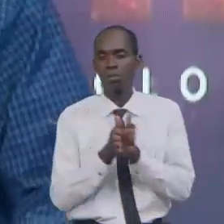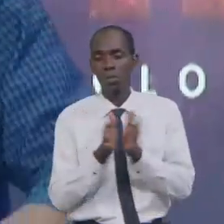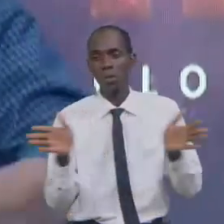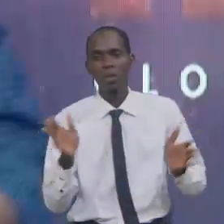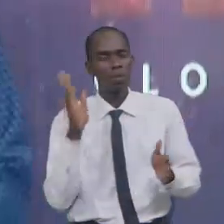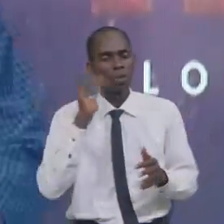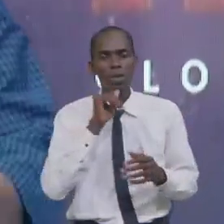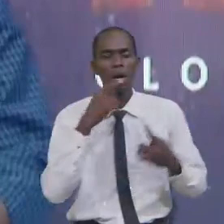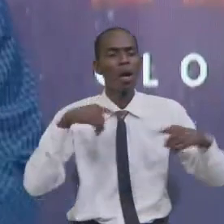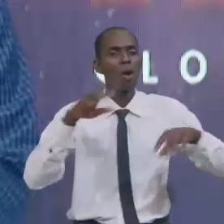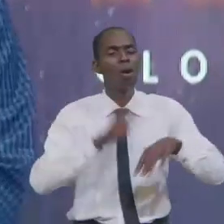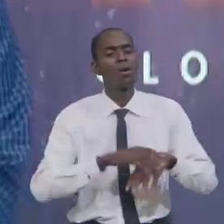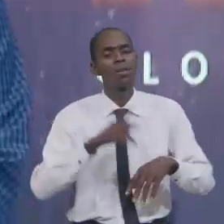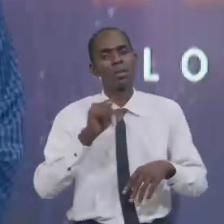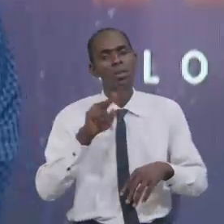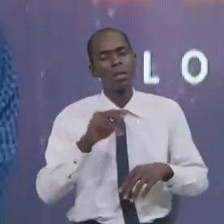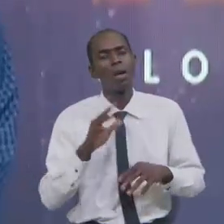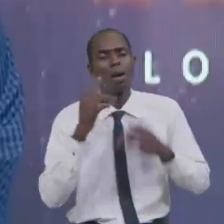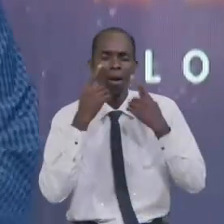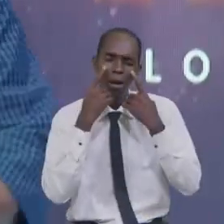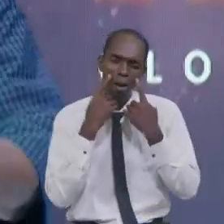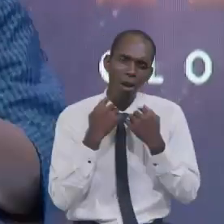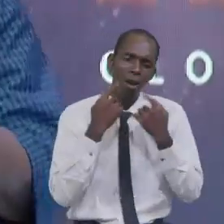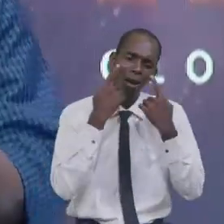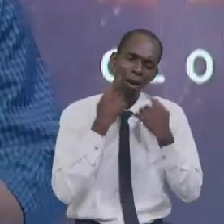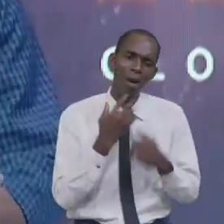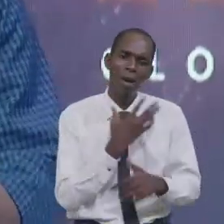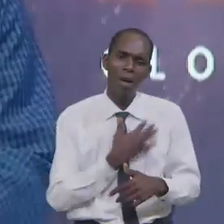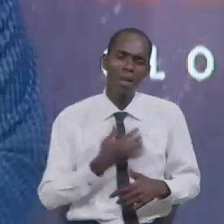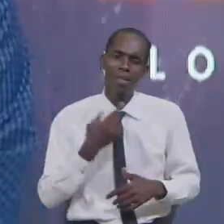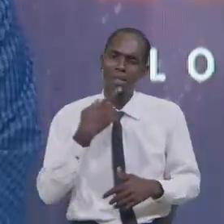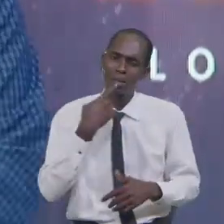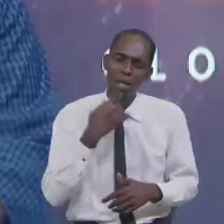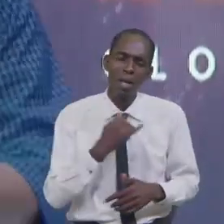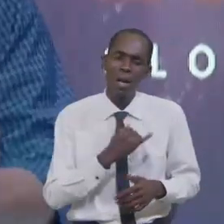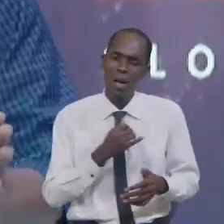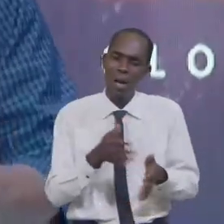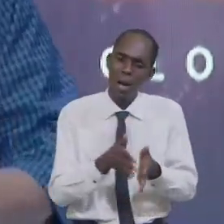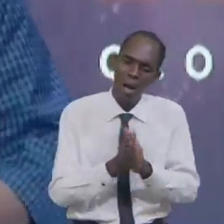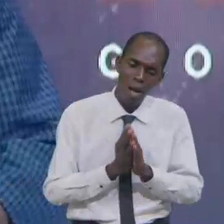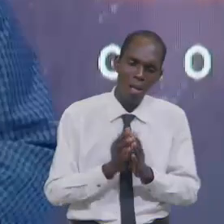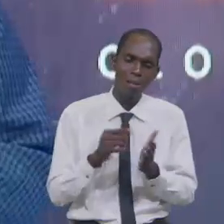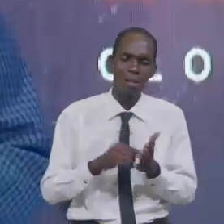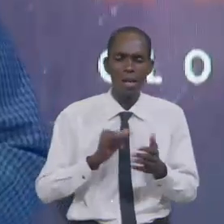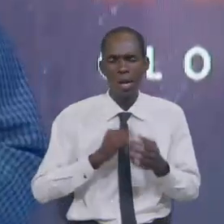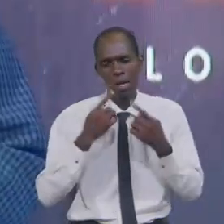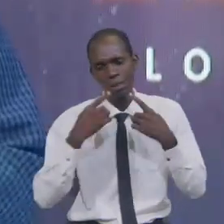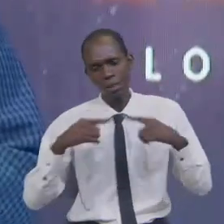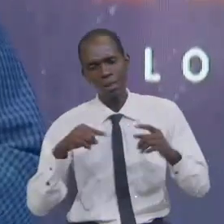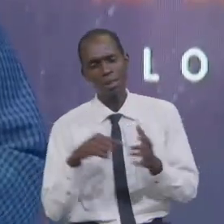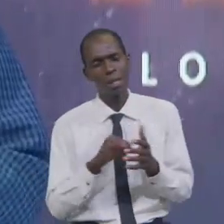television, and then he's crying, and he's saying, I demand this, I declare this, and